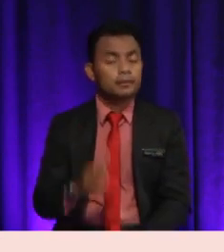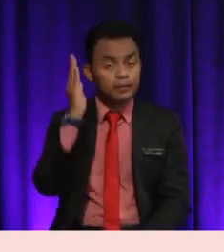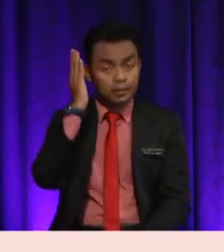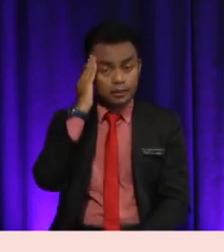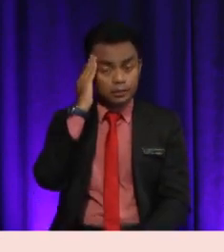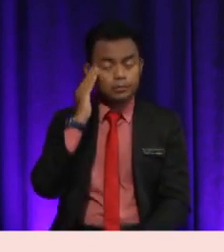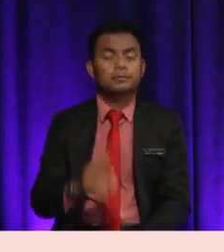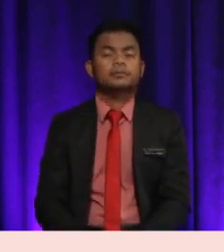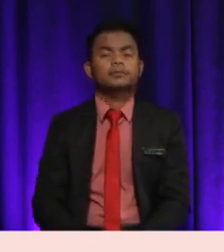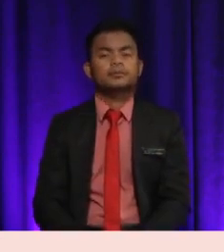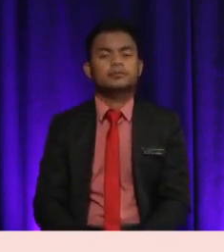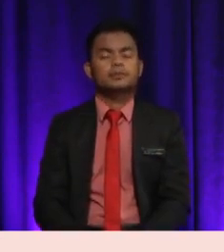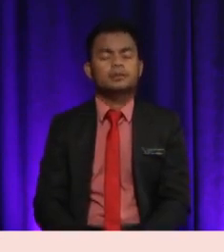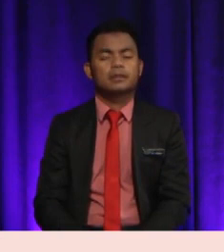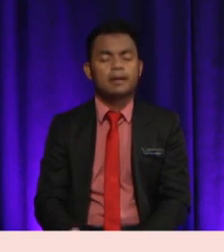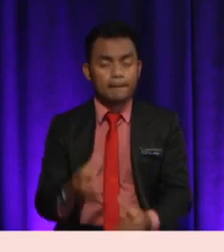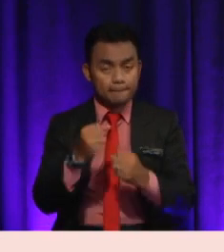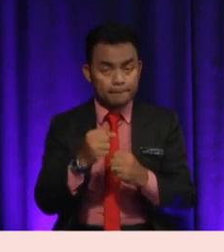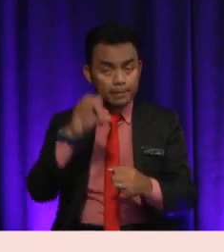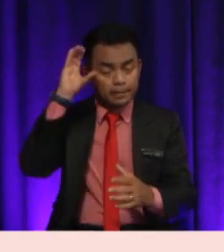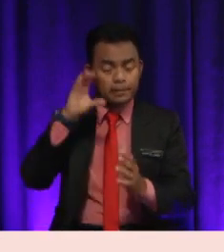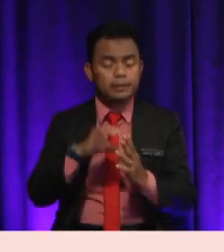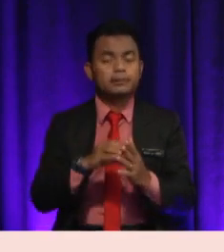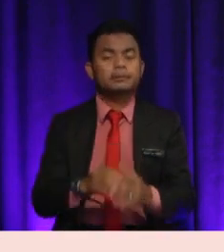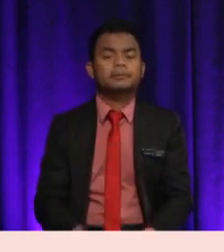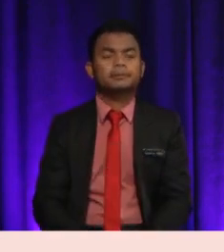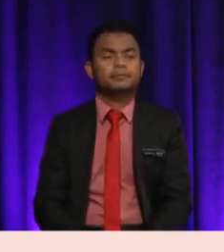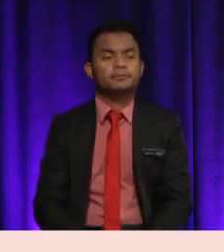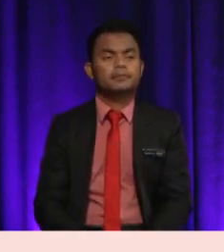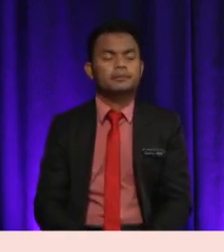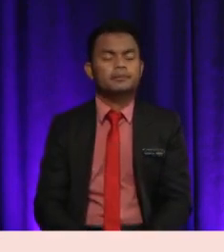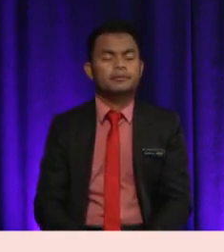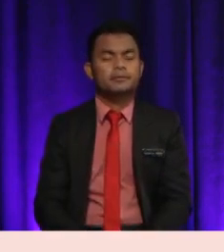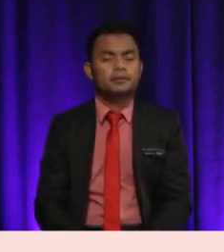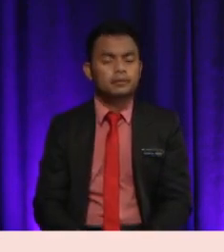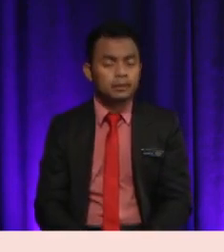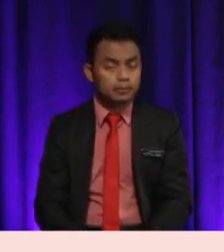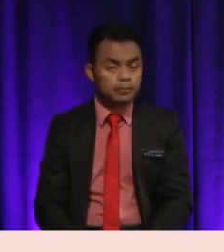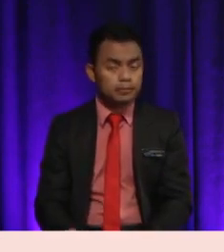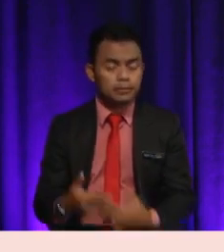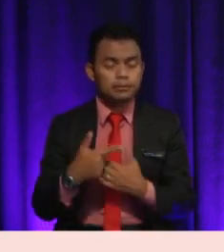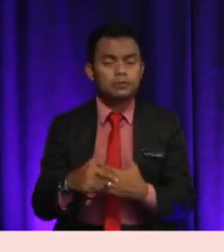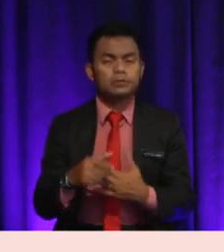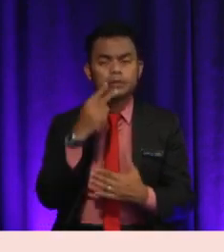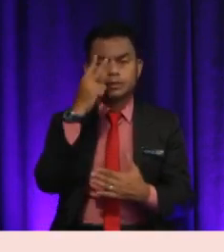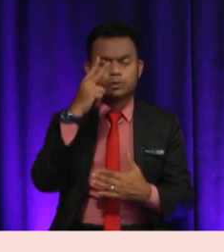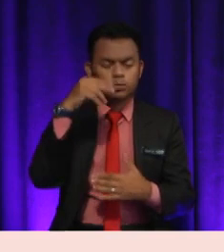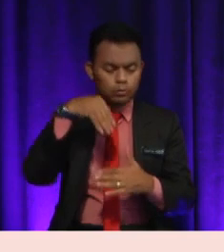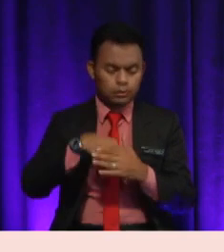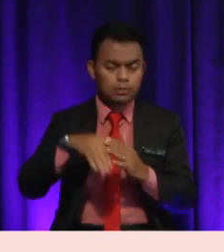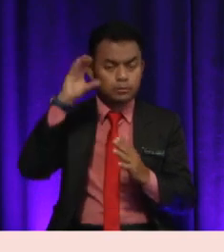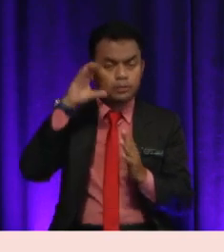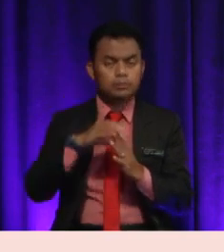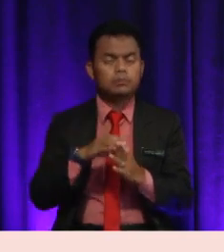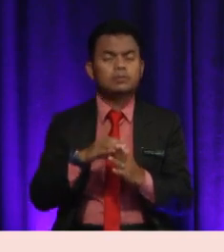when she snaps a picture, the moment freezes in eternity. When she later looks back at her photograph album, she will always be reminded